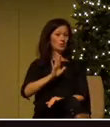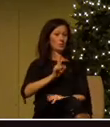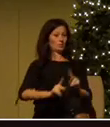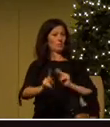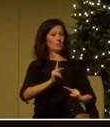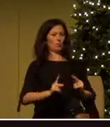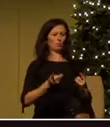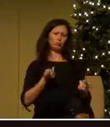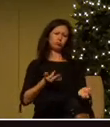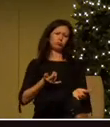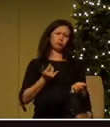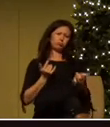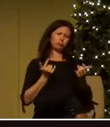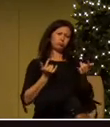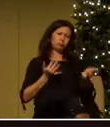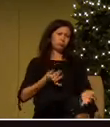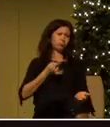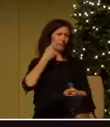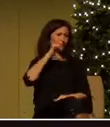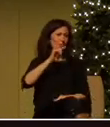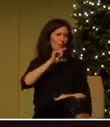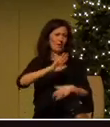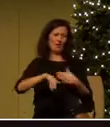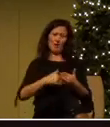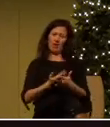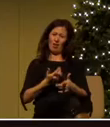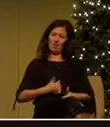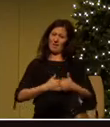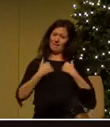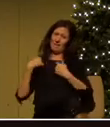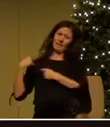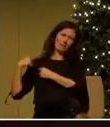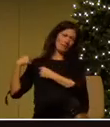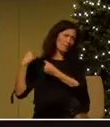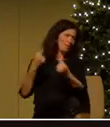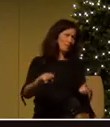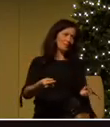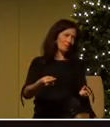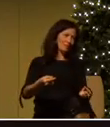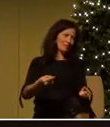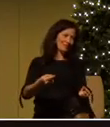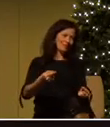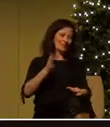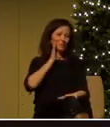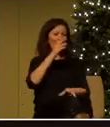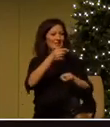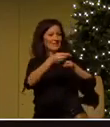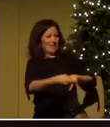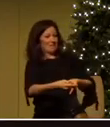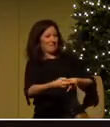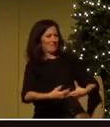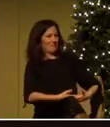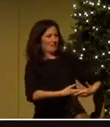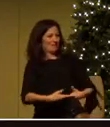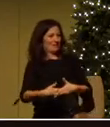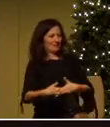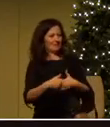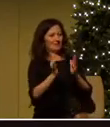longed for all your lives. And you are to give him the name